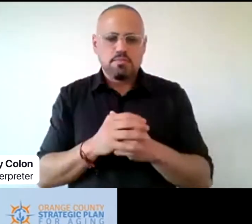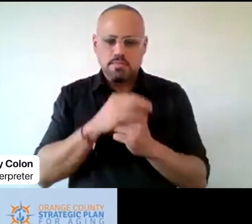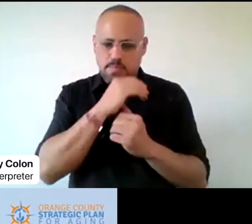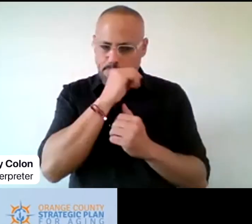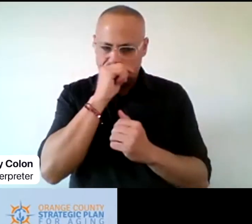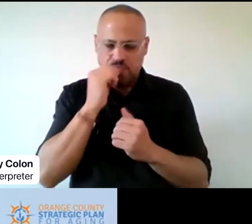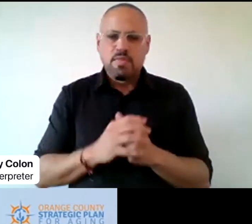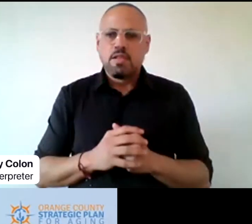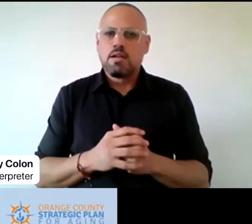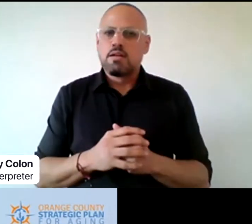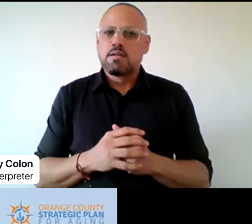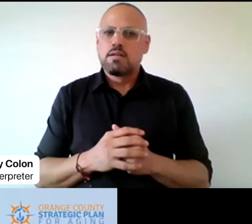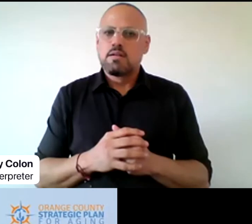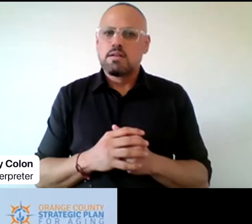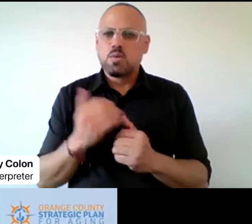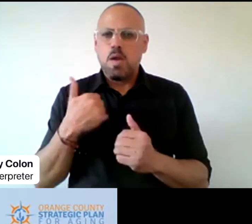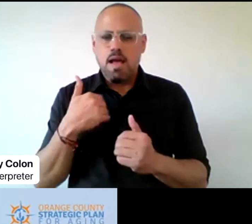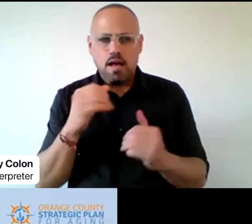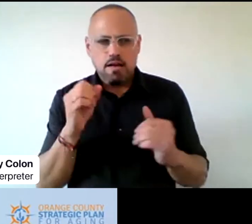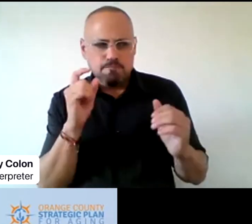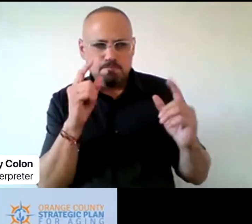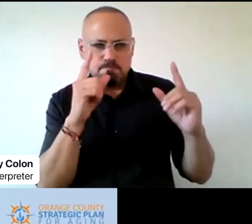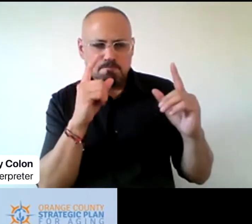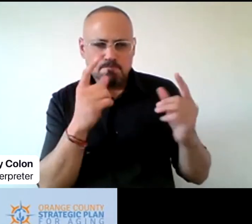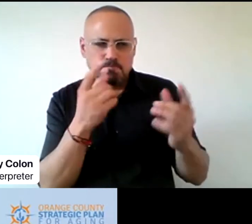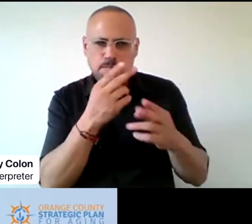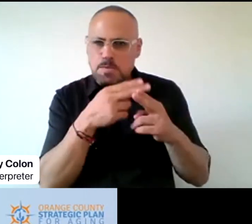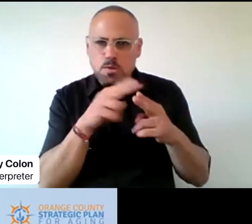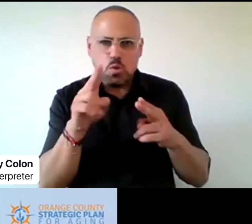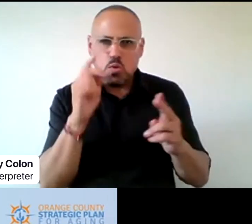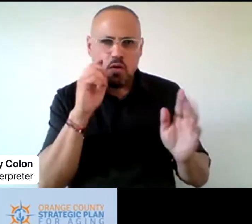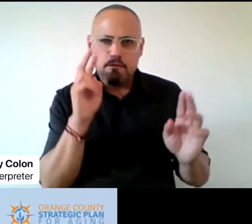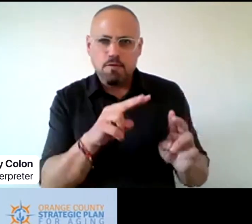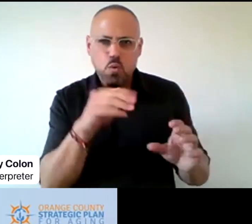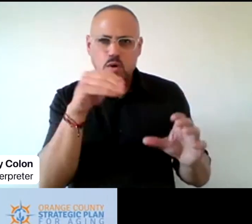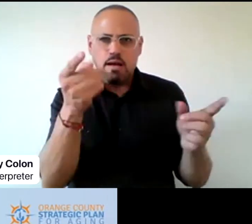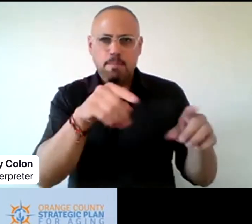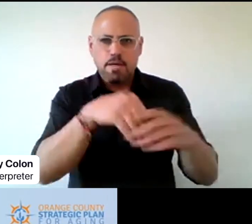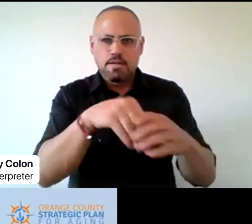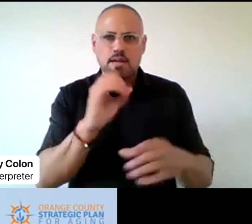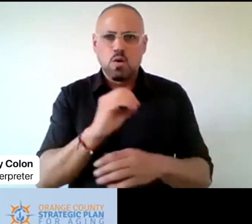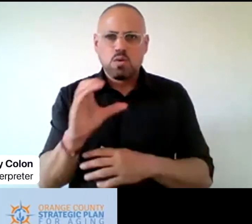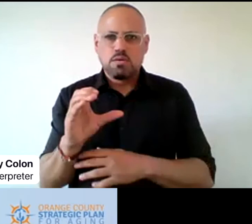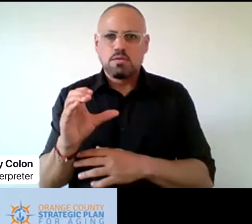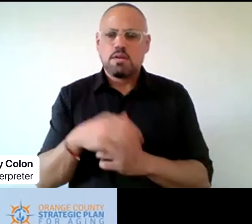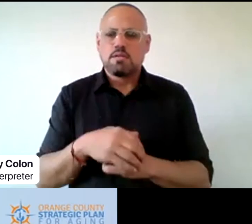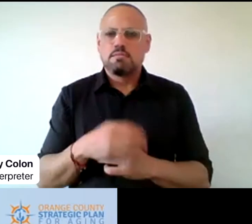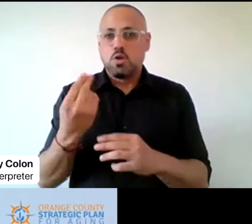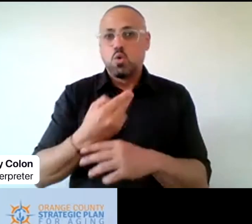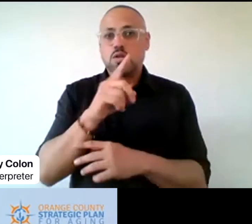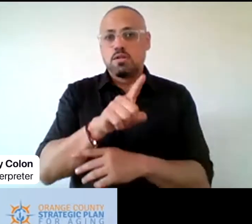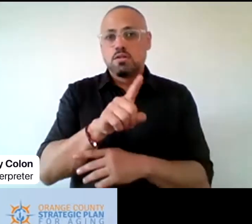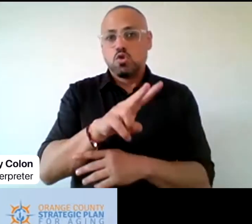So we have glimpses of what's going on inside Orange County using 211 data, but they